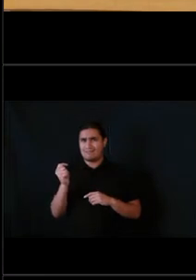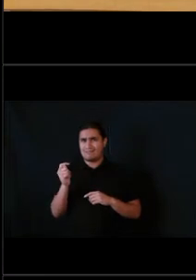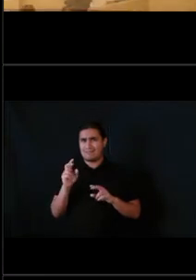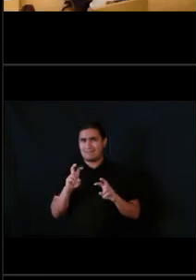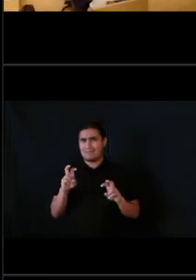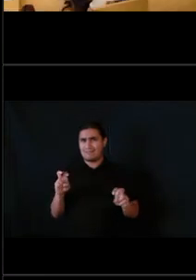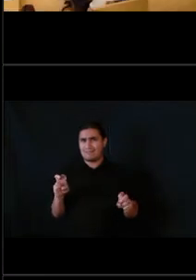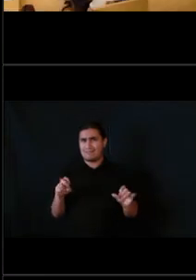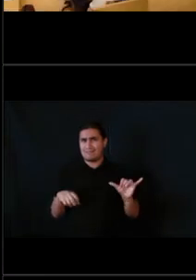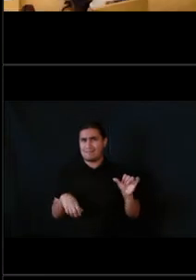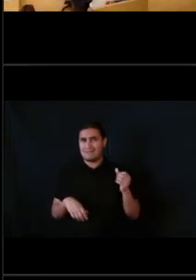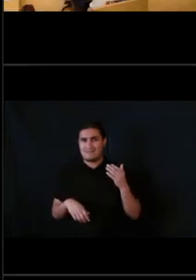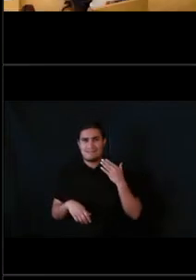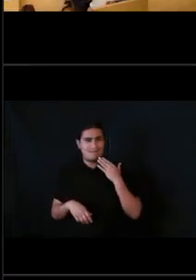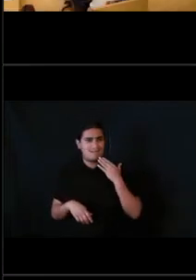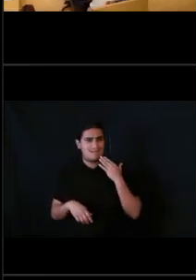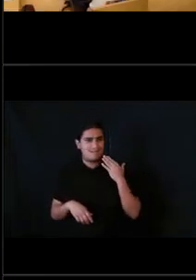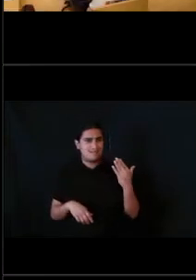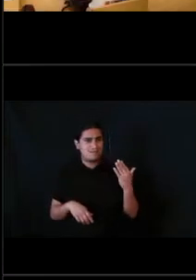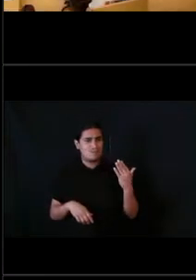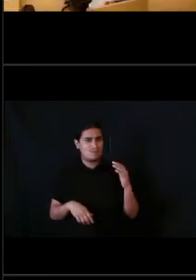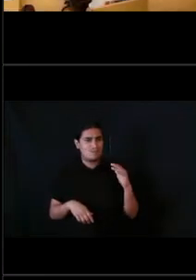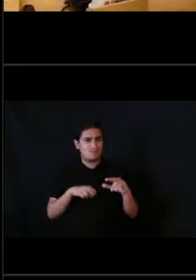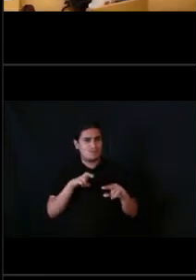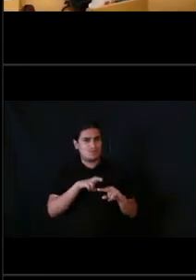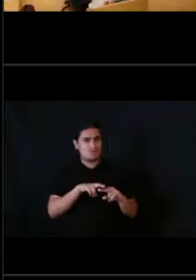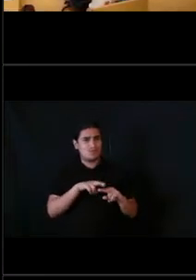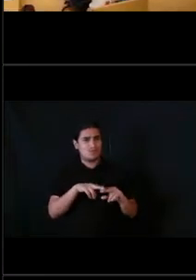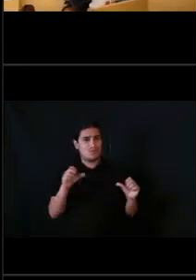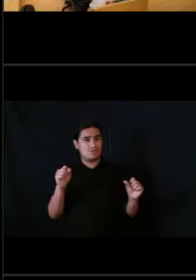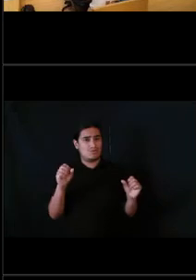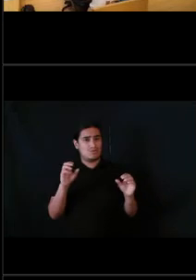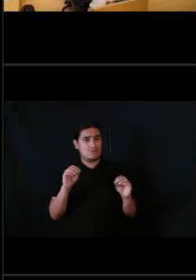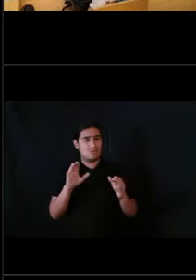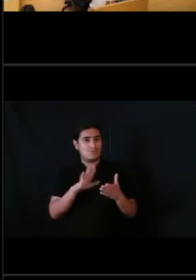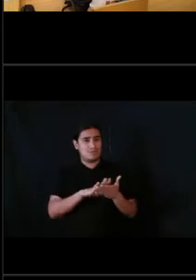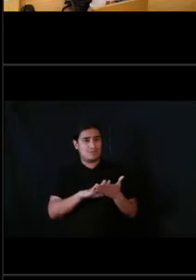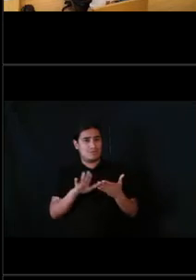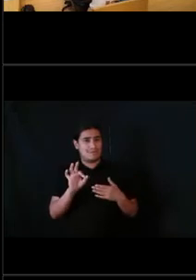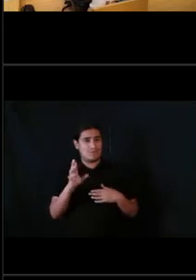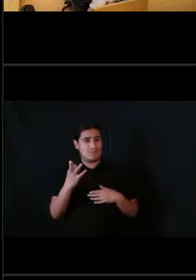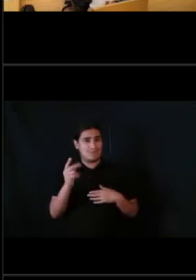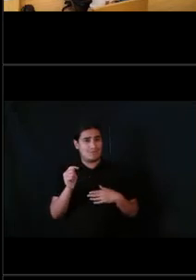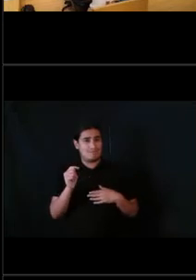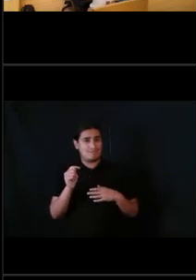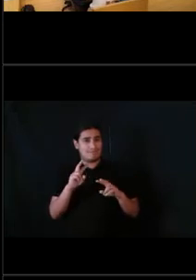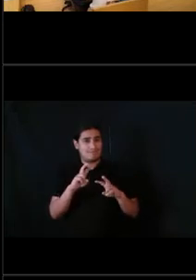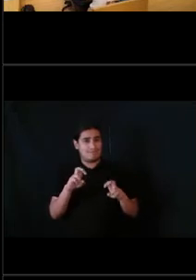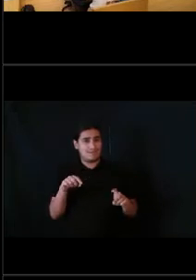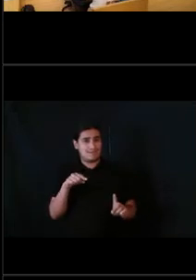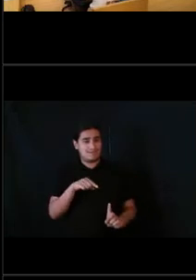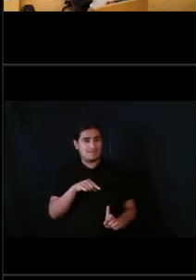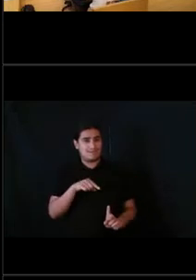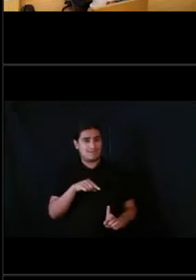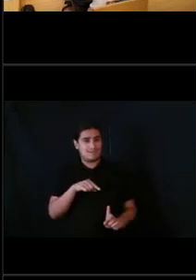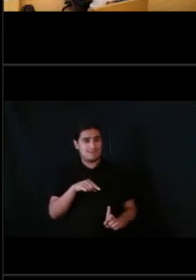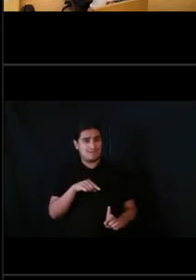yes thanks uh chair eager so the clean freight quarter efficiency assessment is